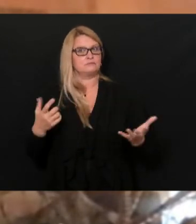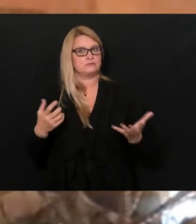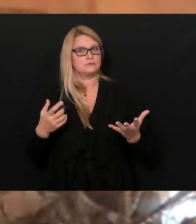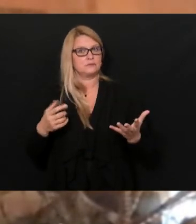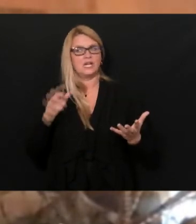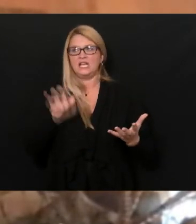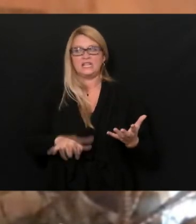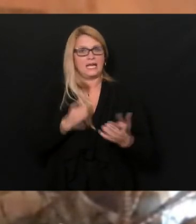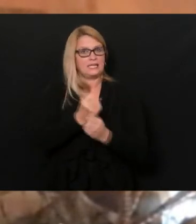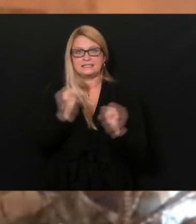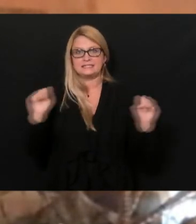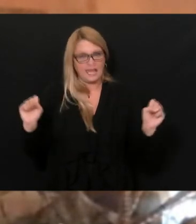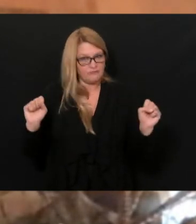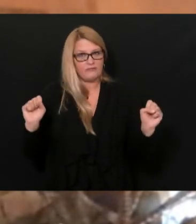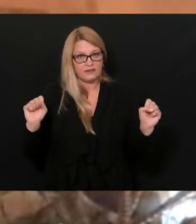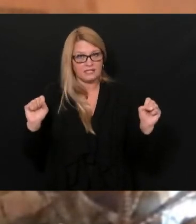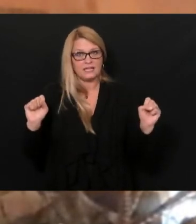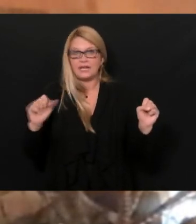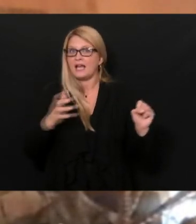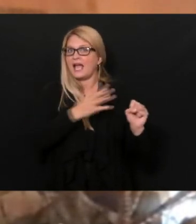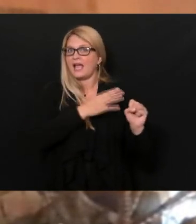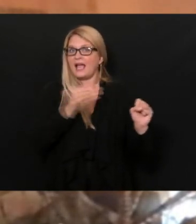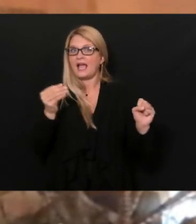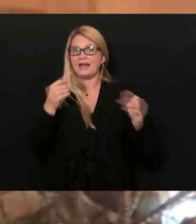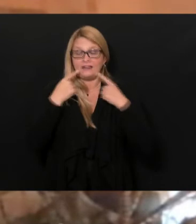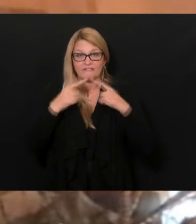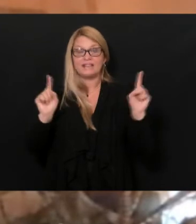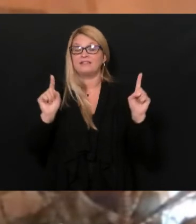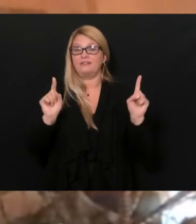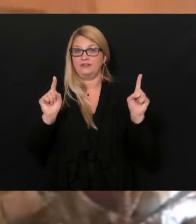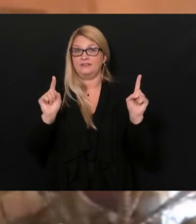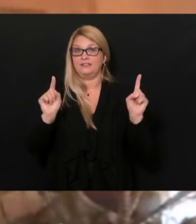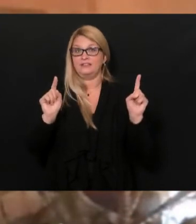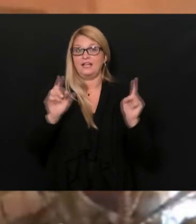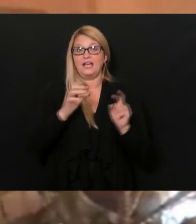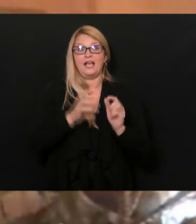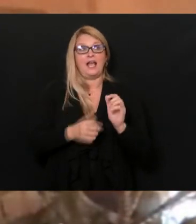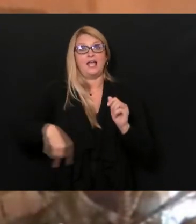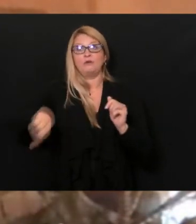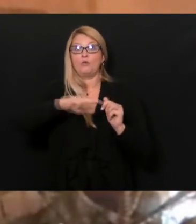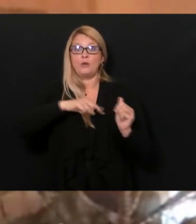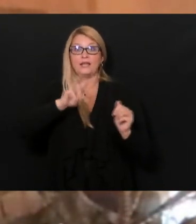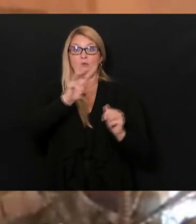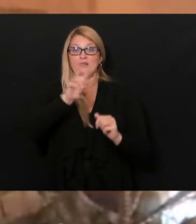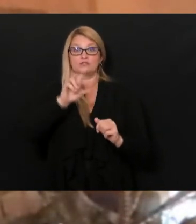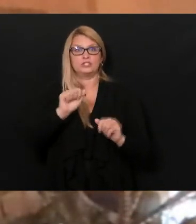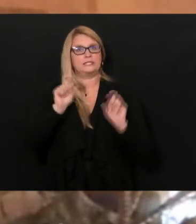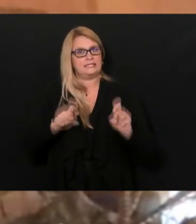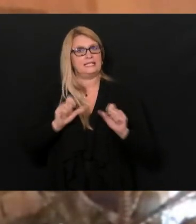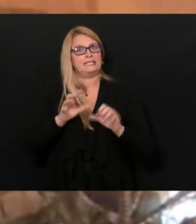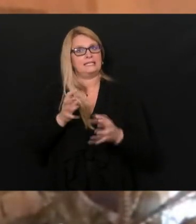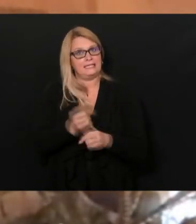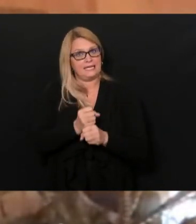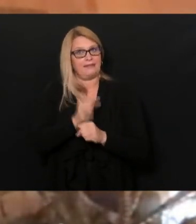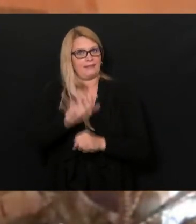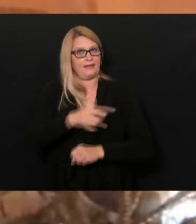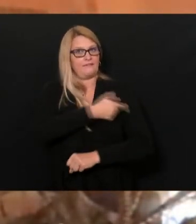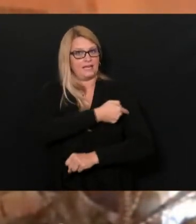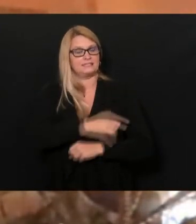very safe vaccine. It is a very effective vaccine, and it's something West Virginians need to do. All of us need to